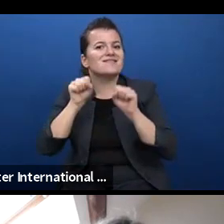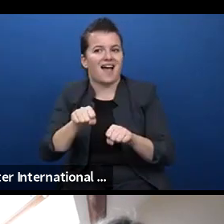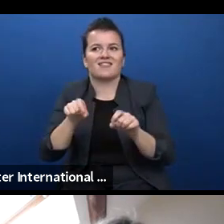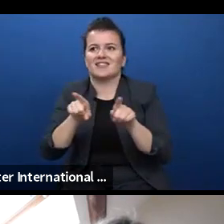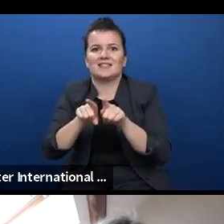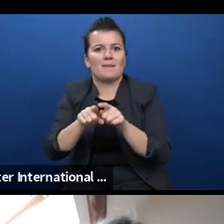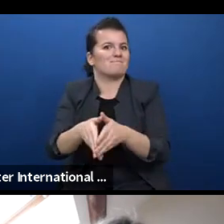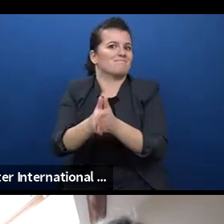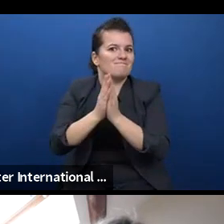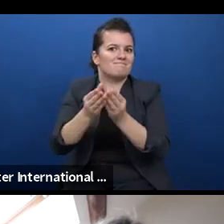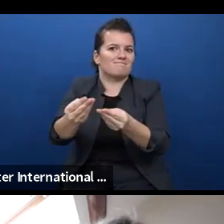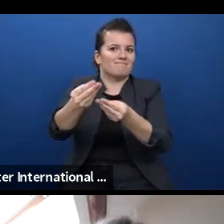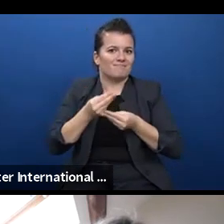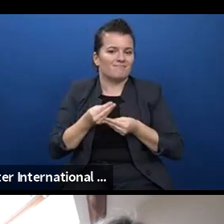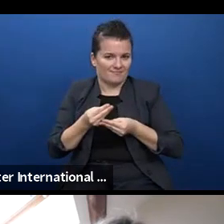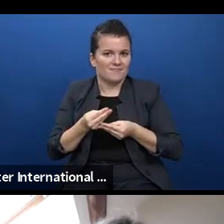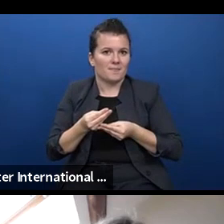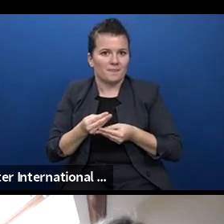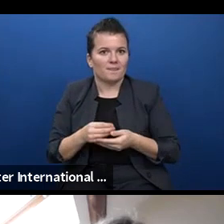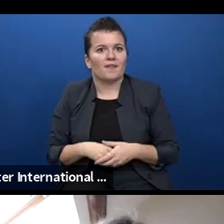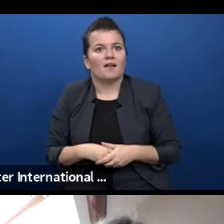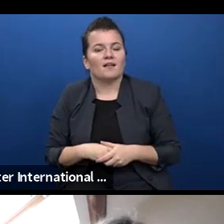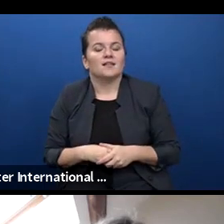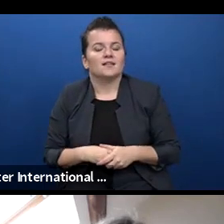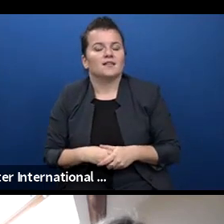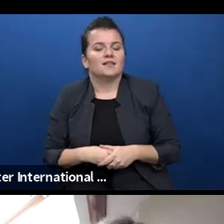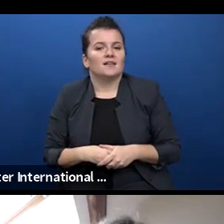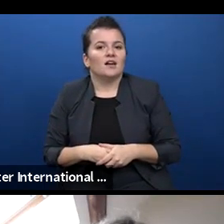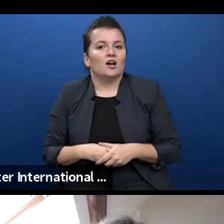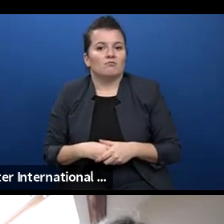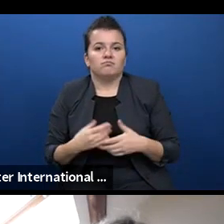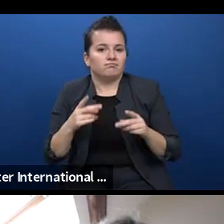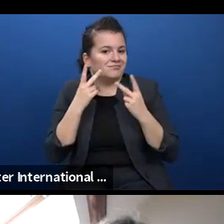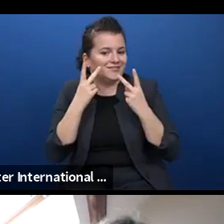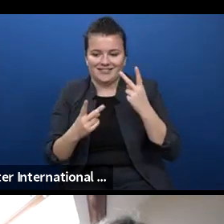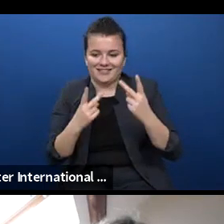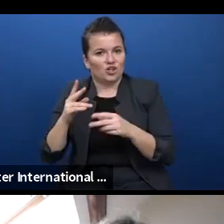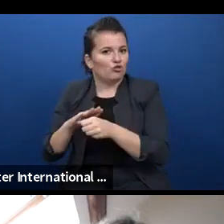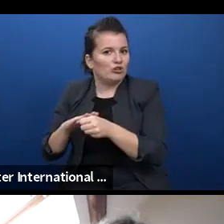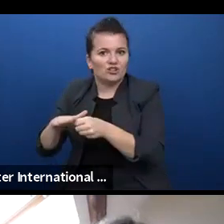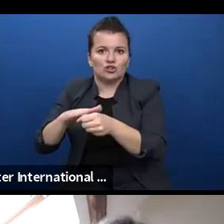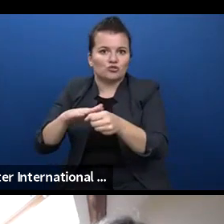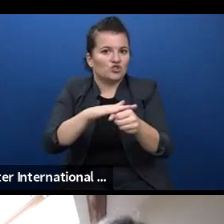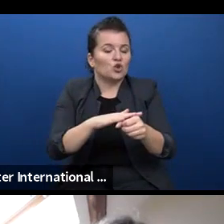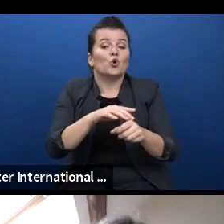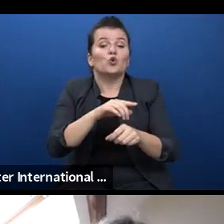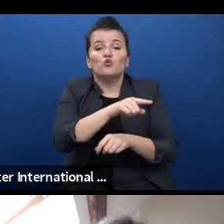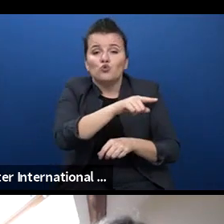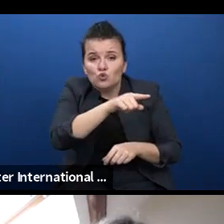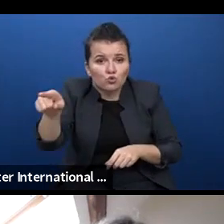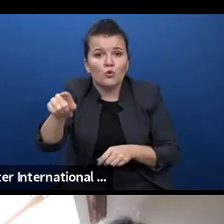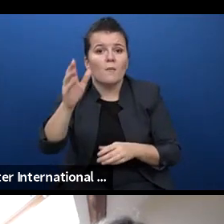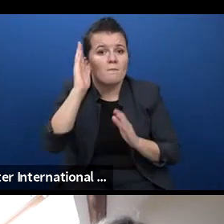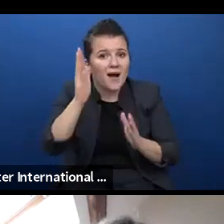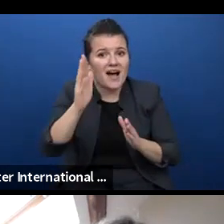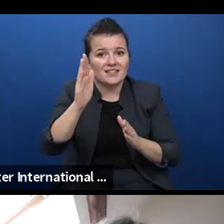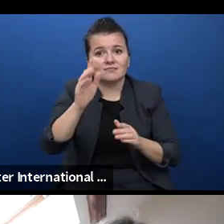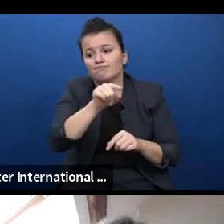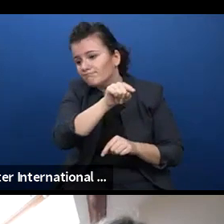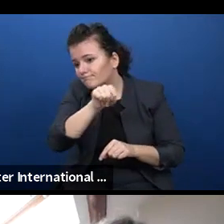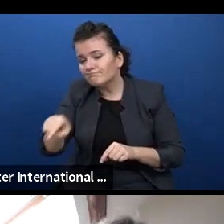the people are working on, in the regions. So this is the place where you need to get involved, where you need to go to your